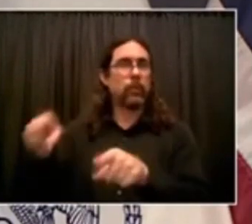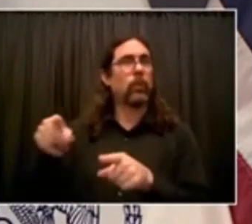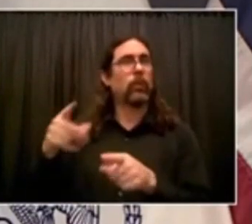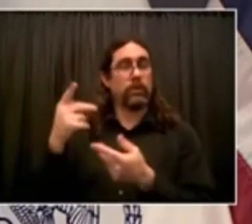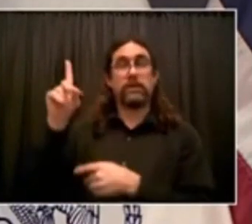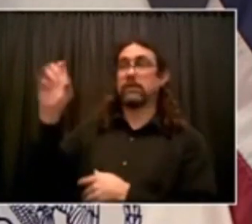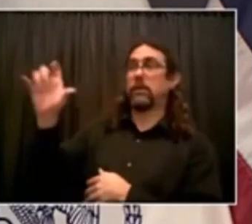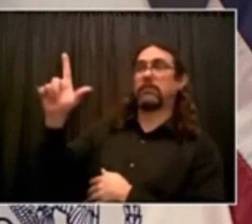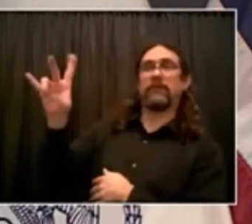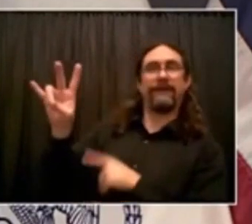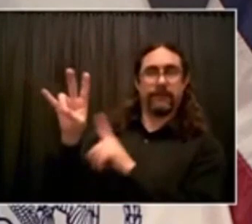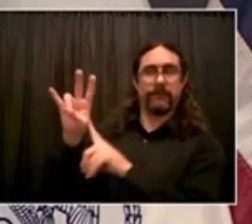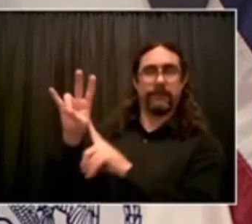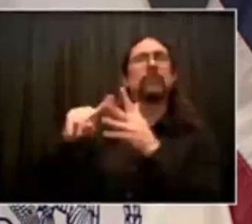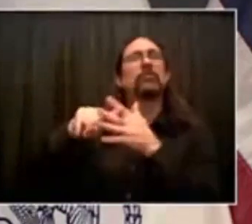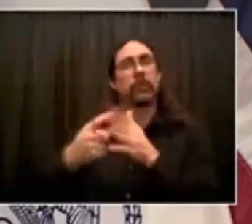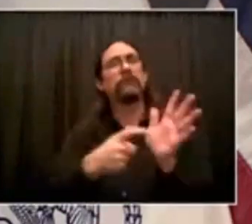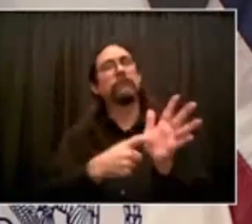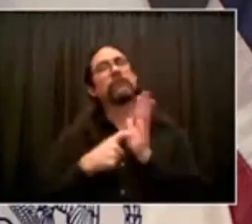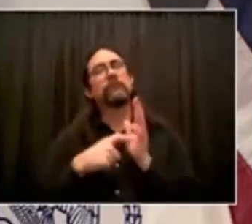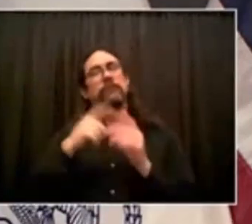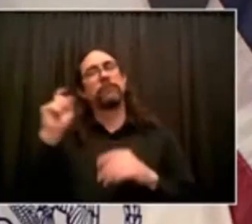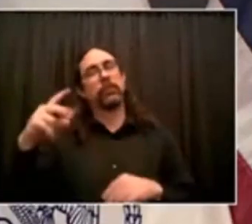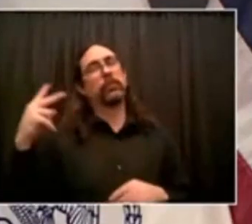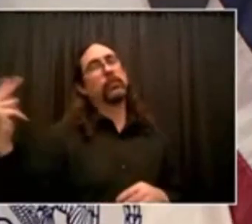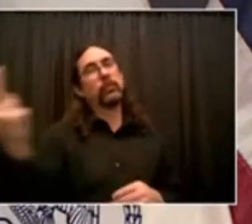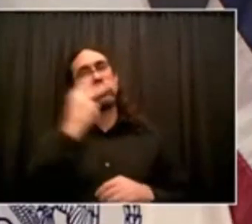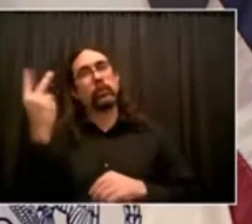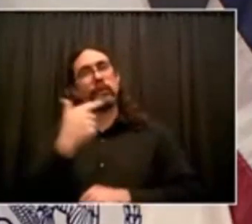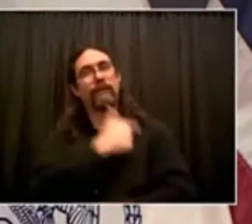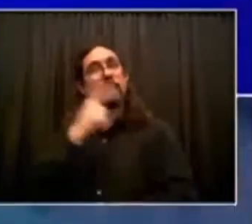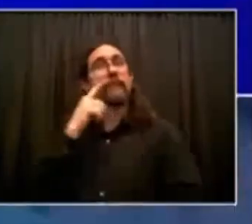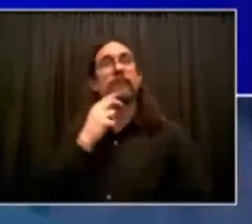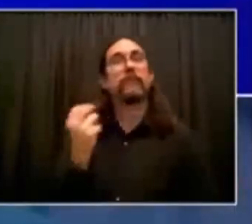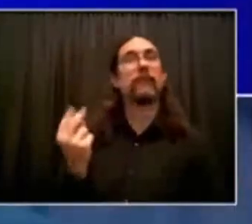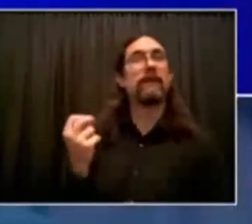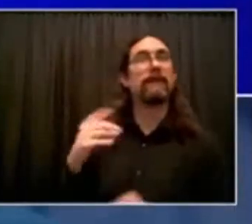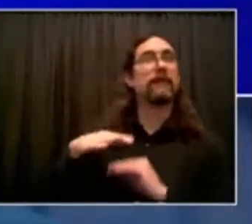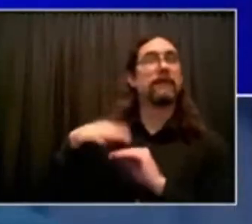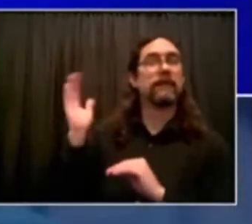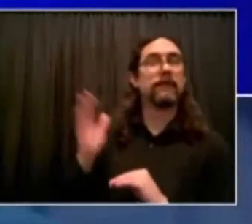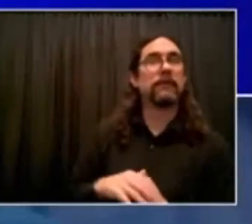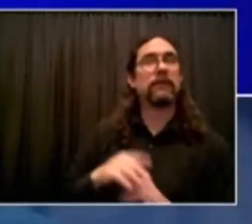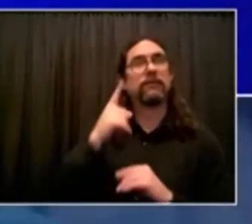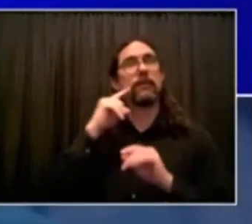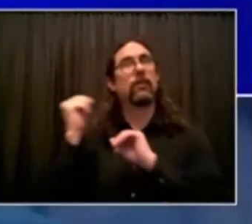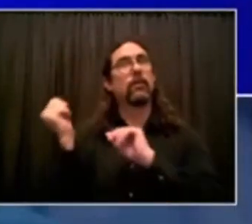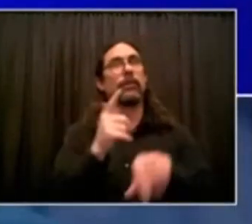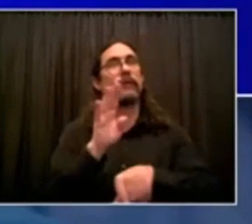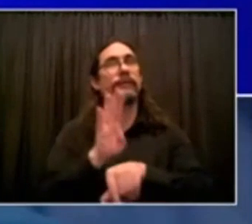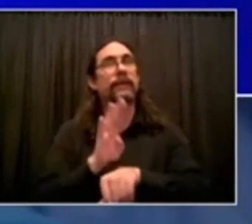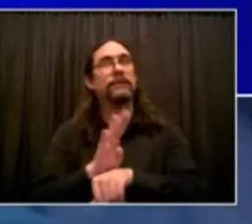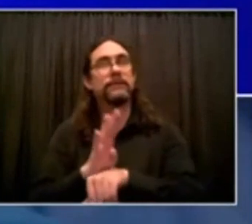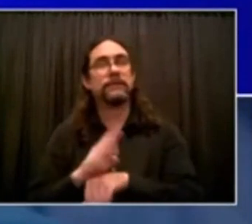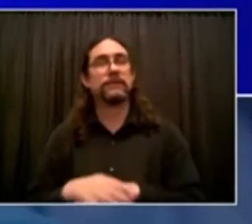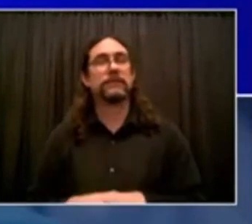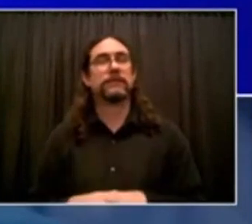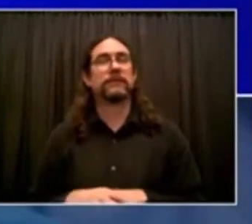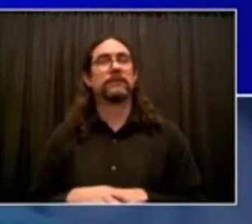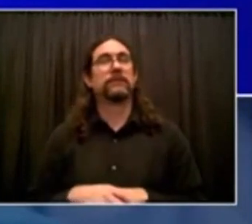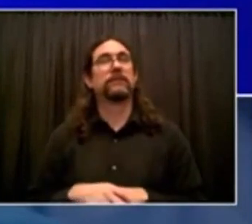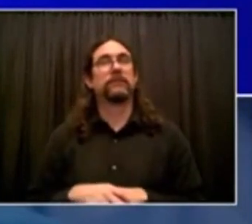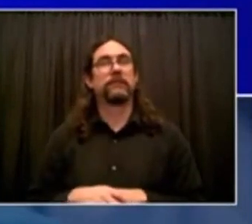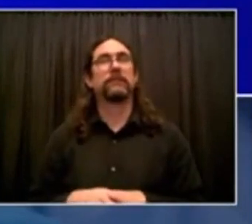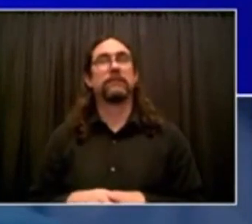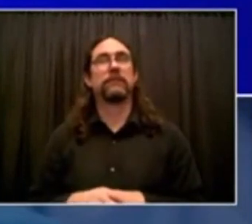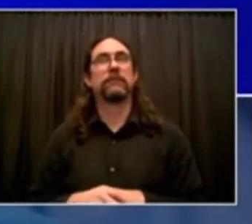NYC businesses starting December 27th, employees and customers. And that's going to keep people safe. And we